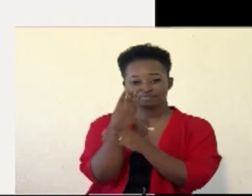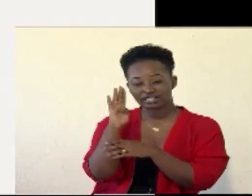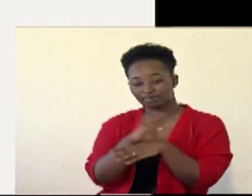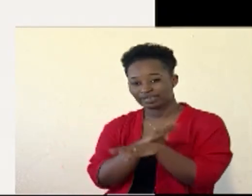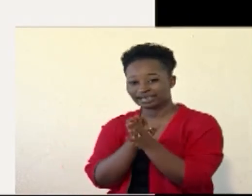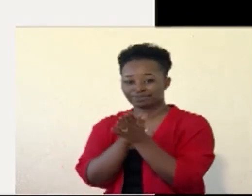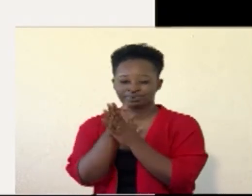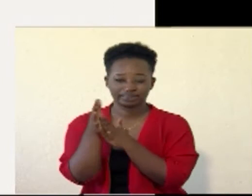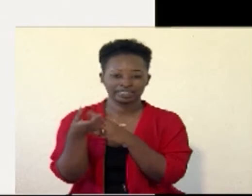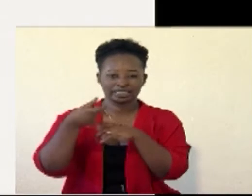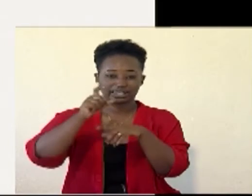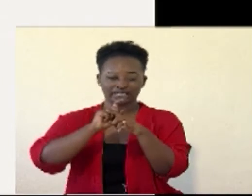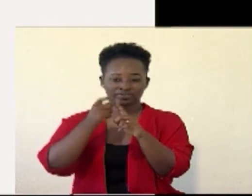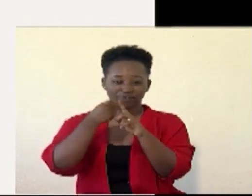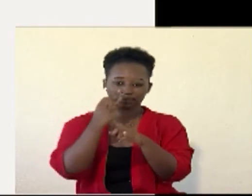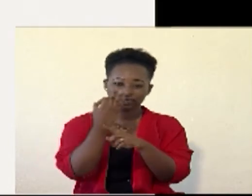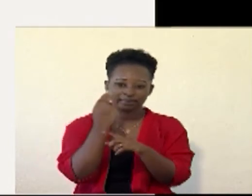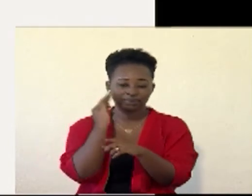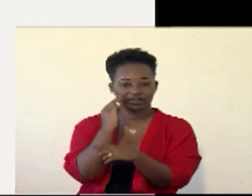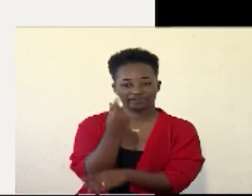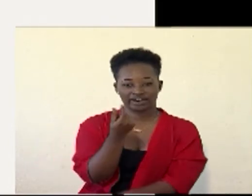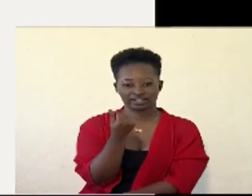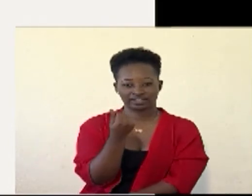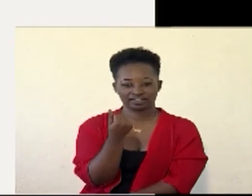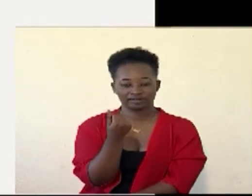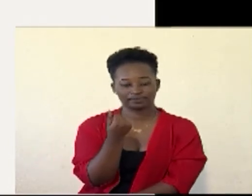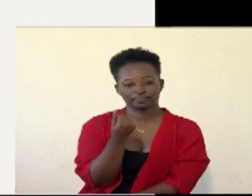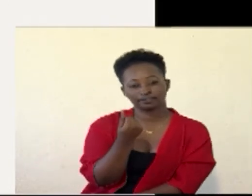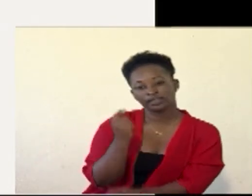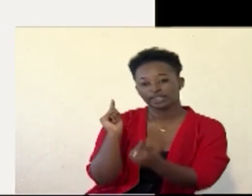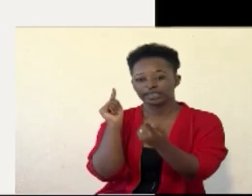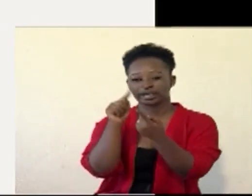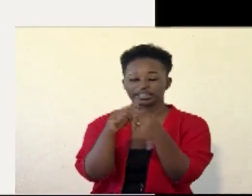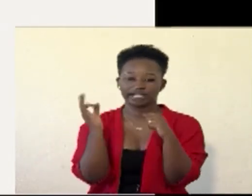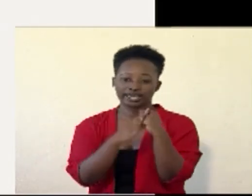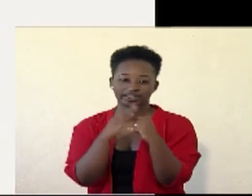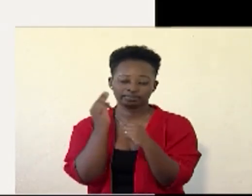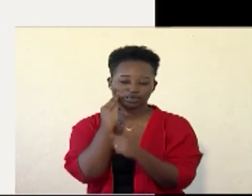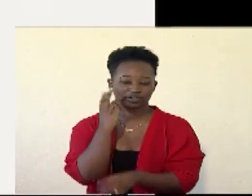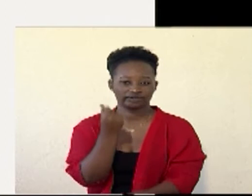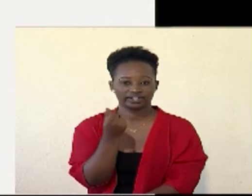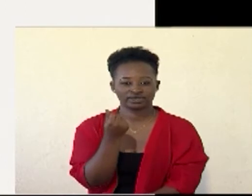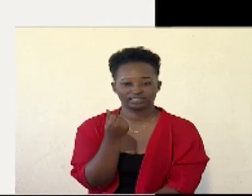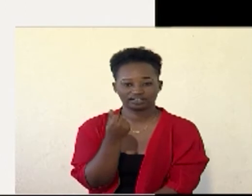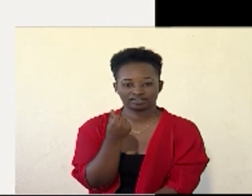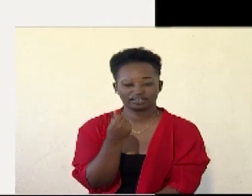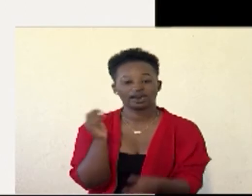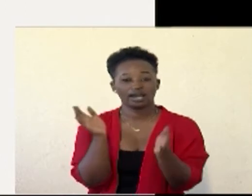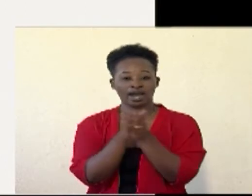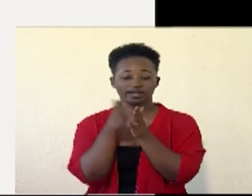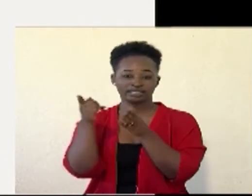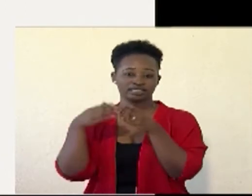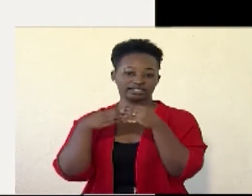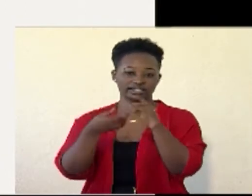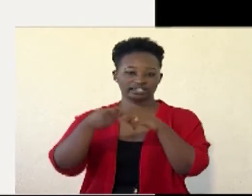investment expenditure increased from 3 million francs to 8 million francs, and this led to